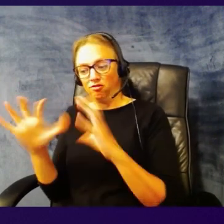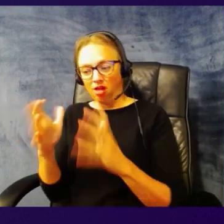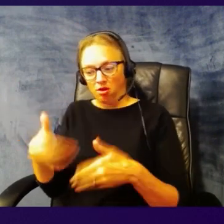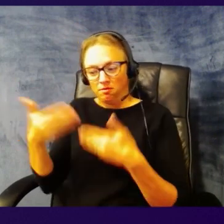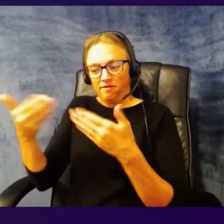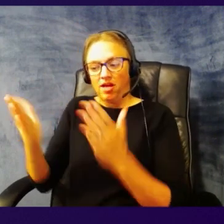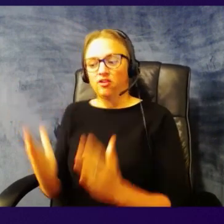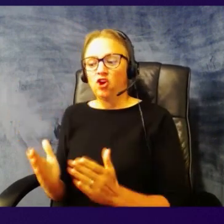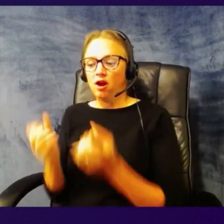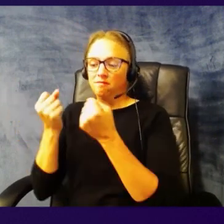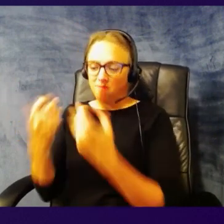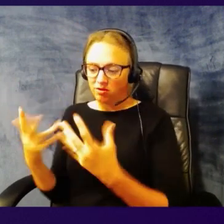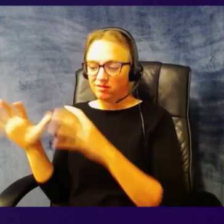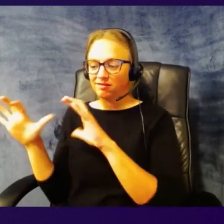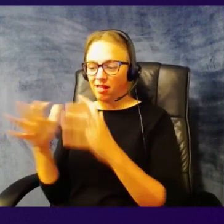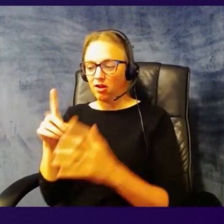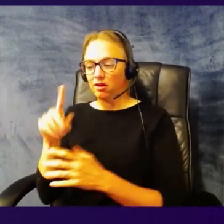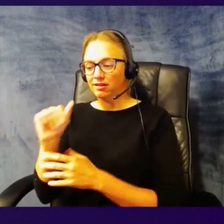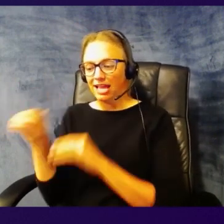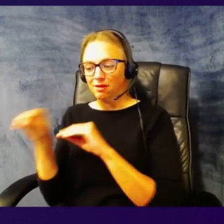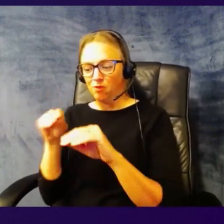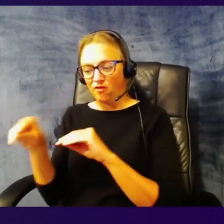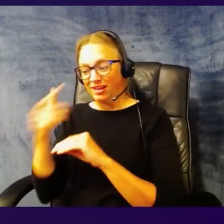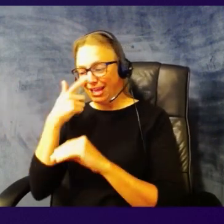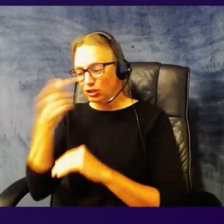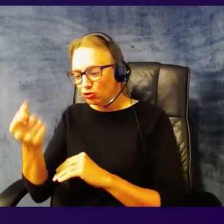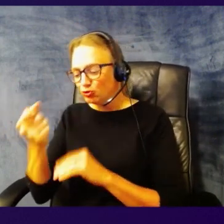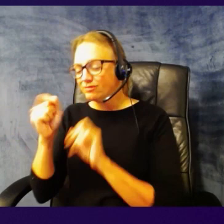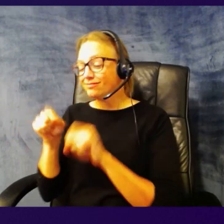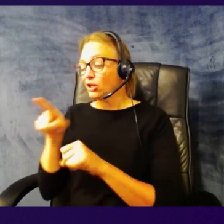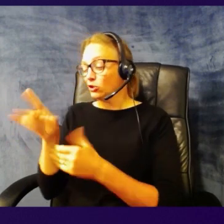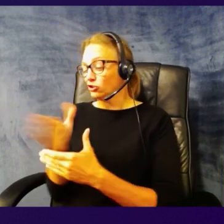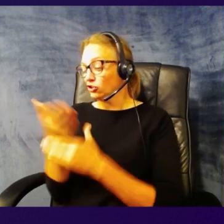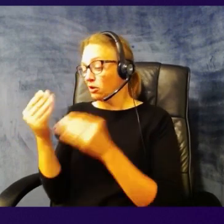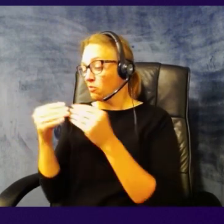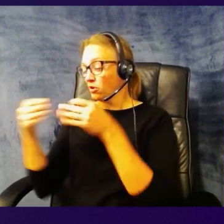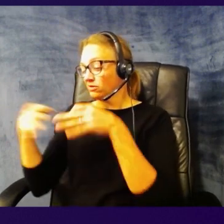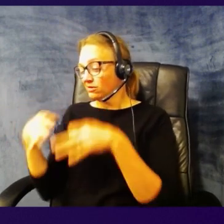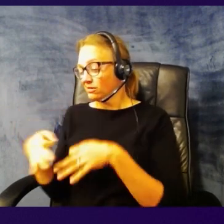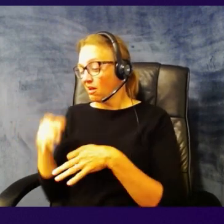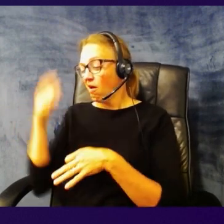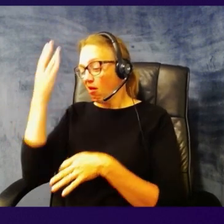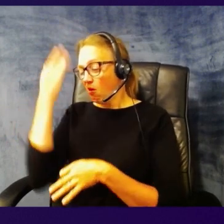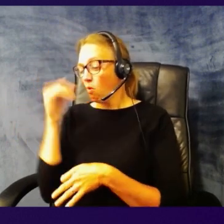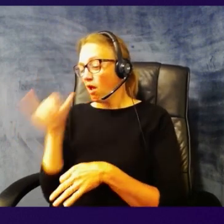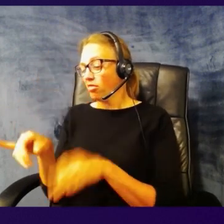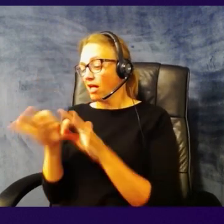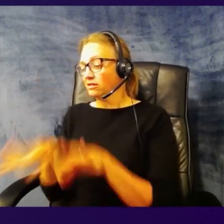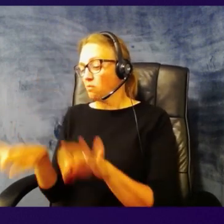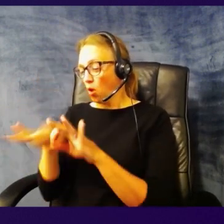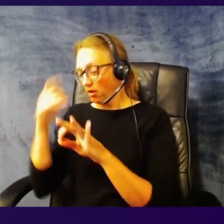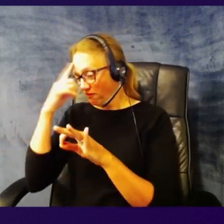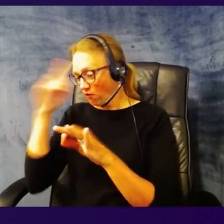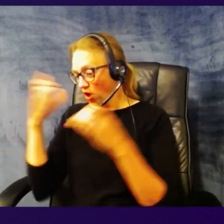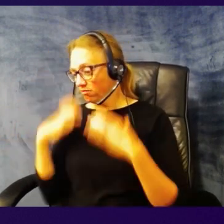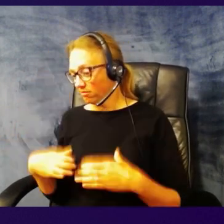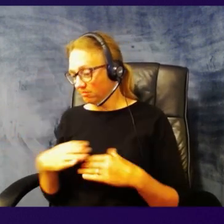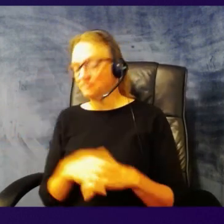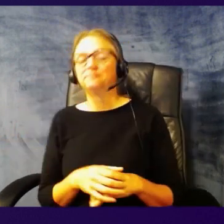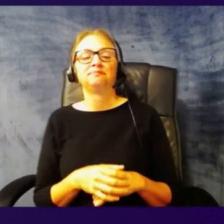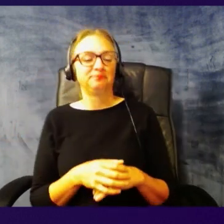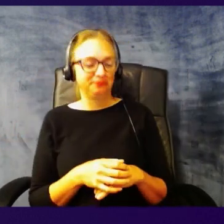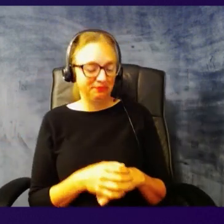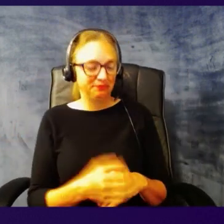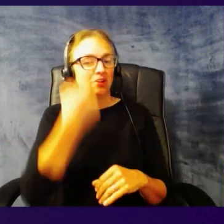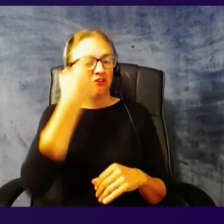multi-cloud data movement, is interesting. Can you share a little bit more detail about why this is so important for our customers? Absolutely. So, for a